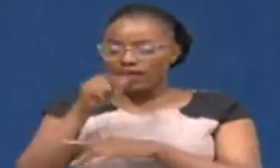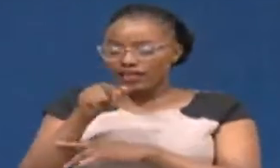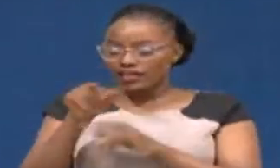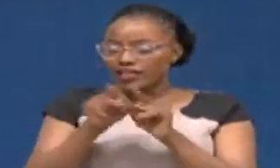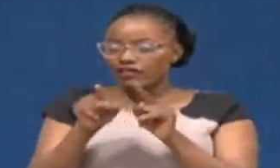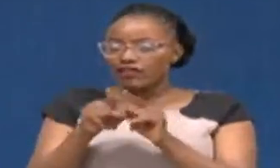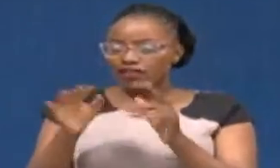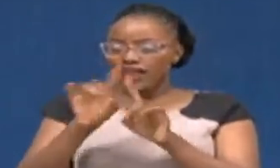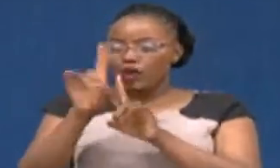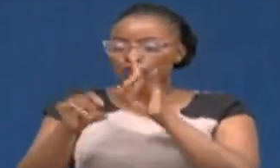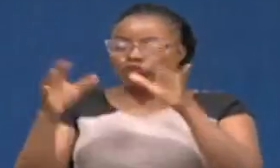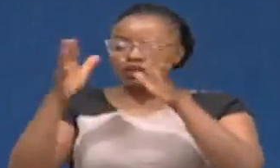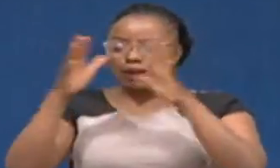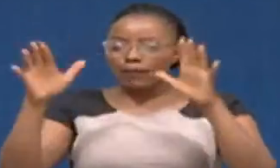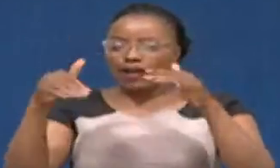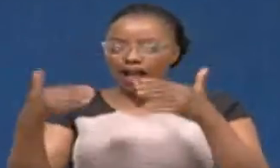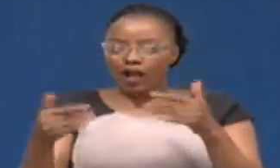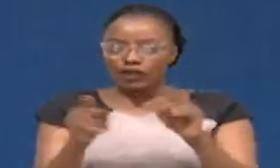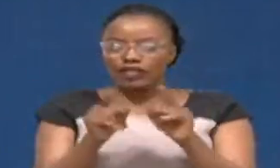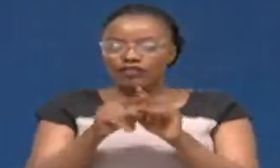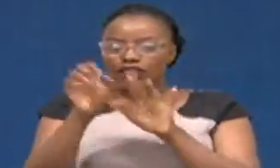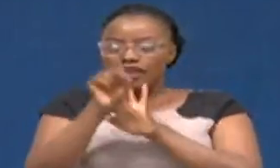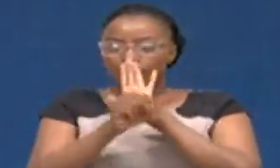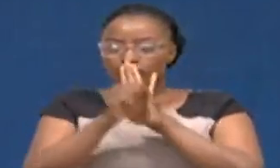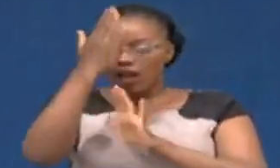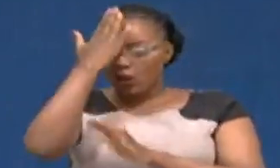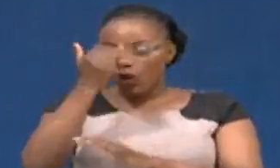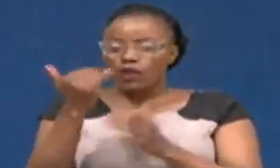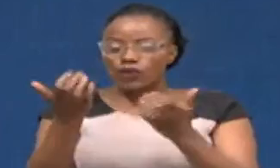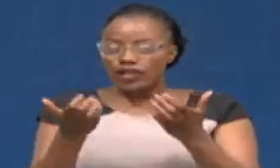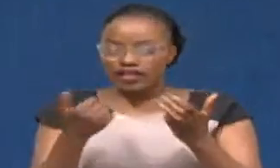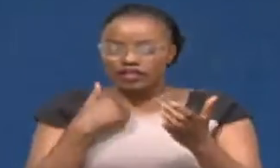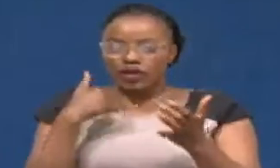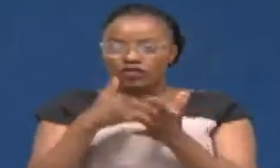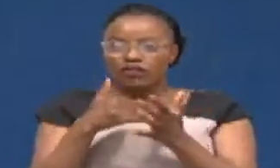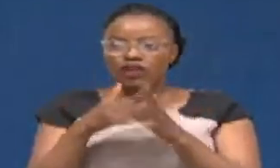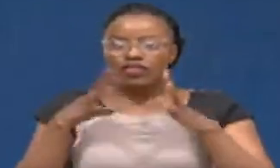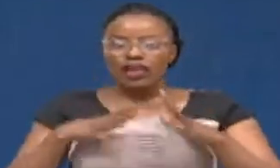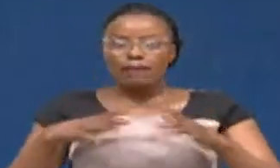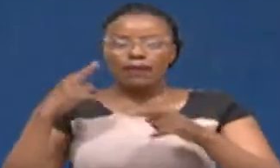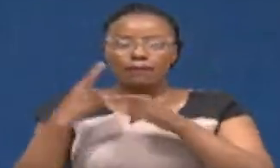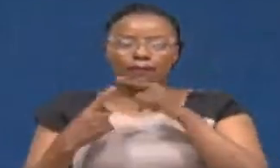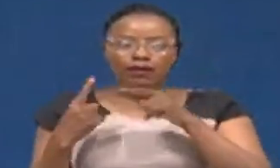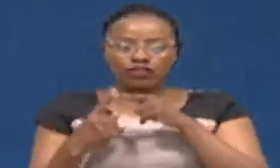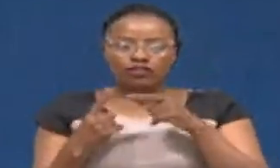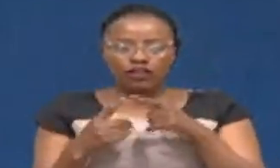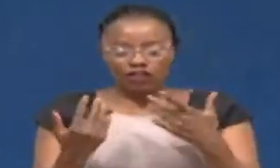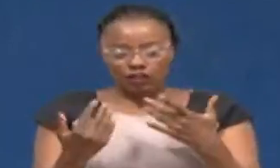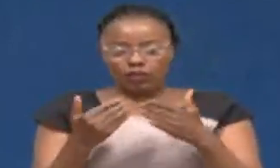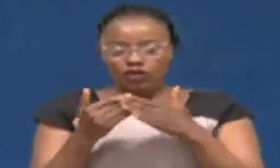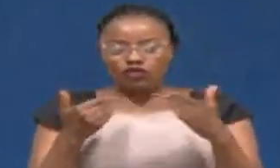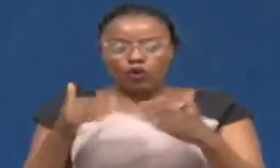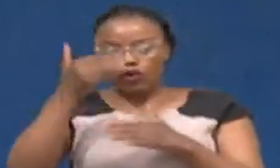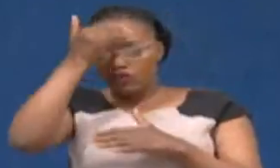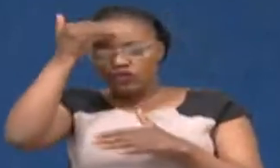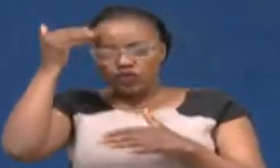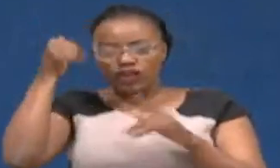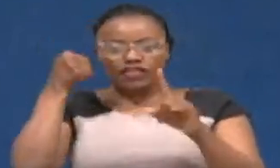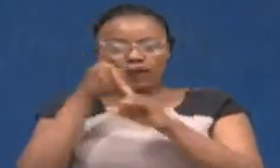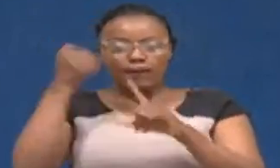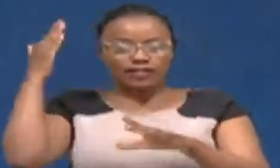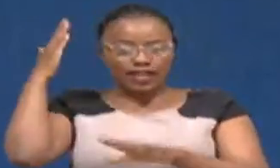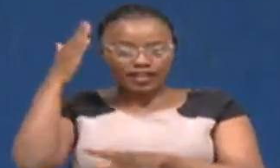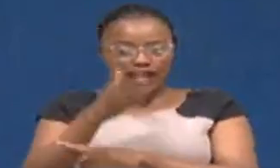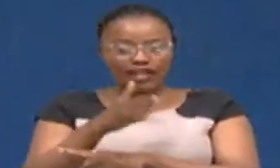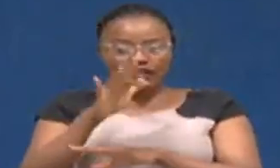the central question. And this is a very tricky subject because we had to bring out what people experienced, lest we forget. Because the impact is directly